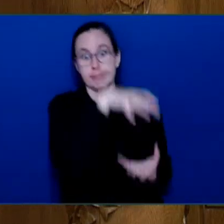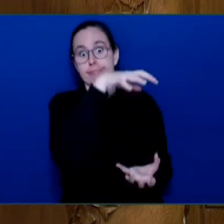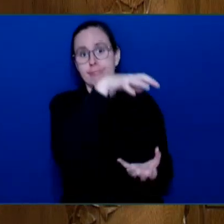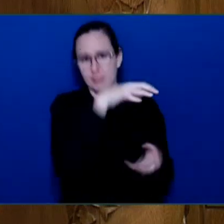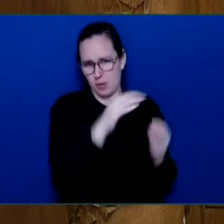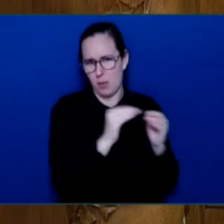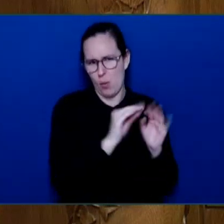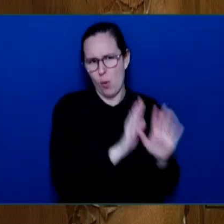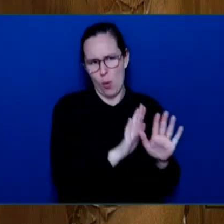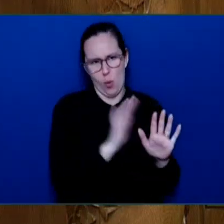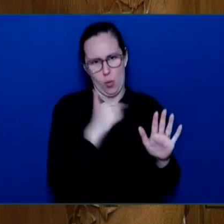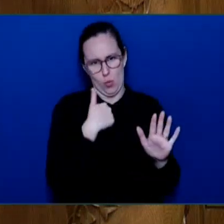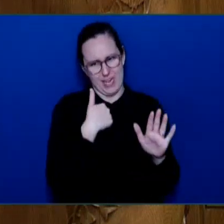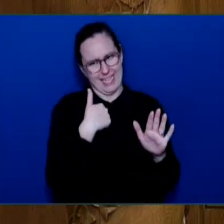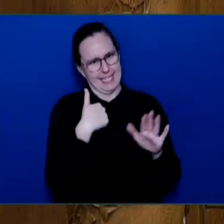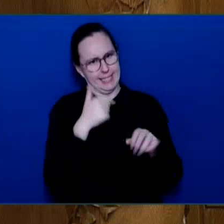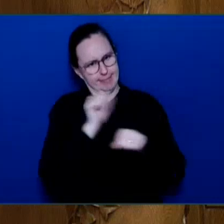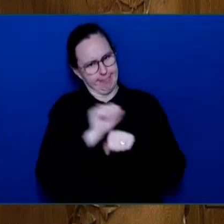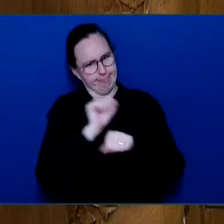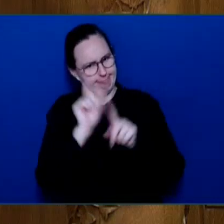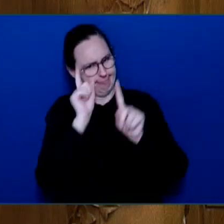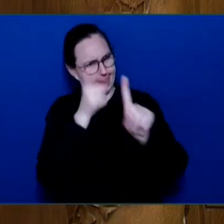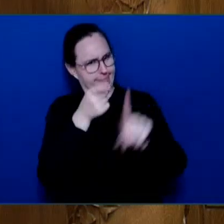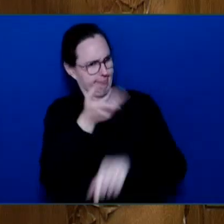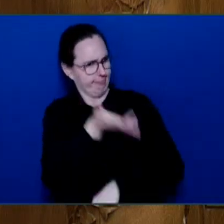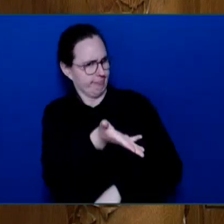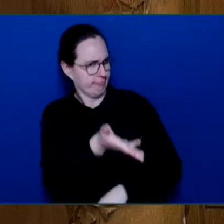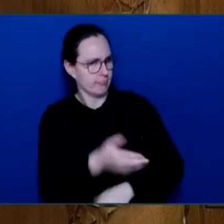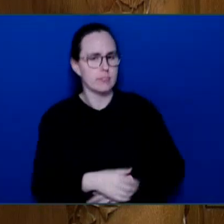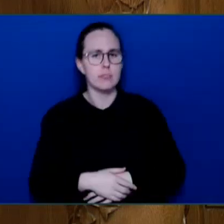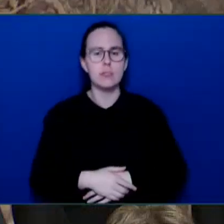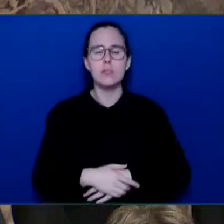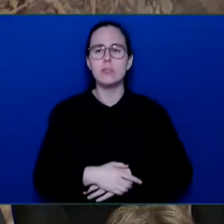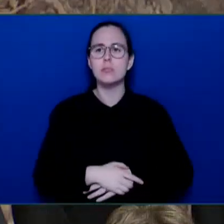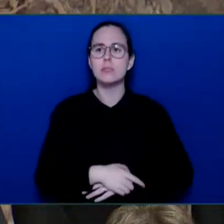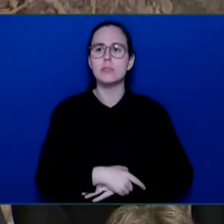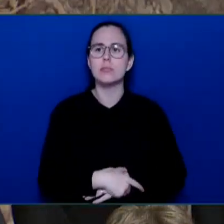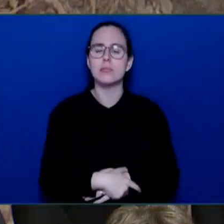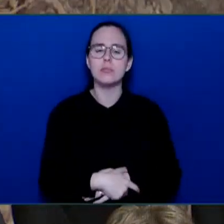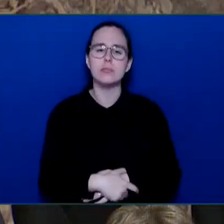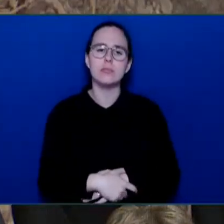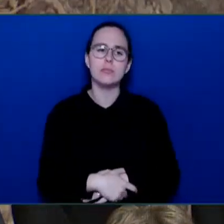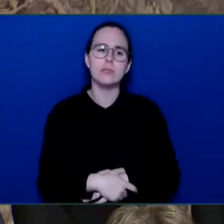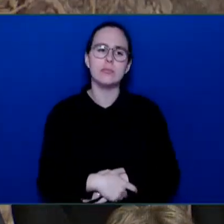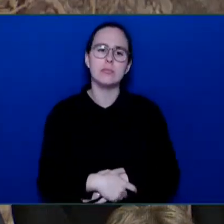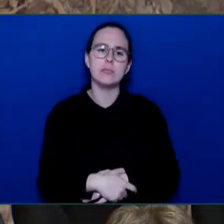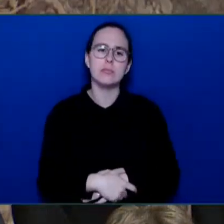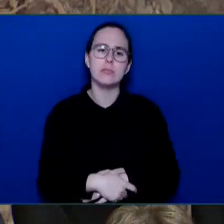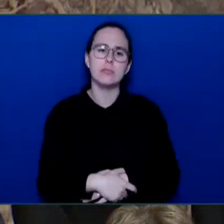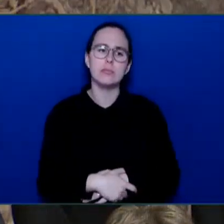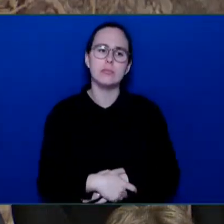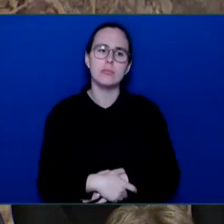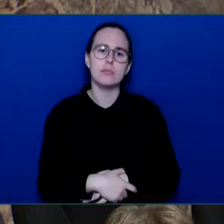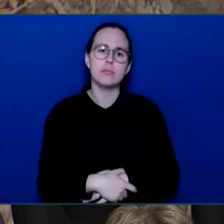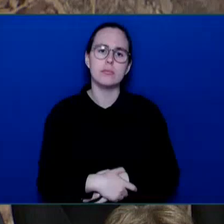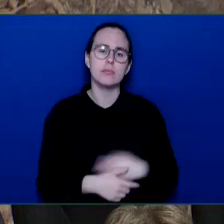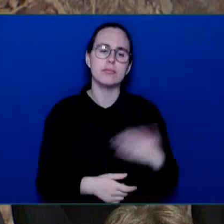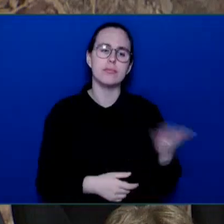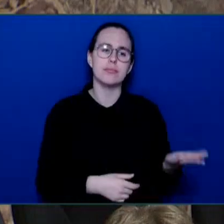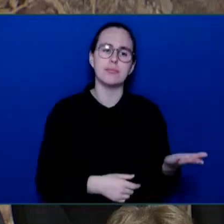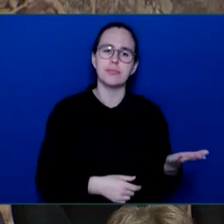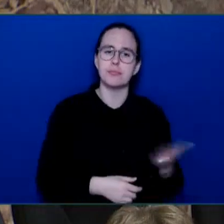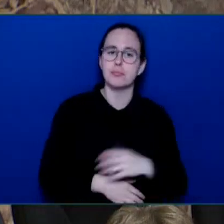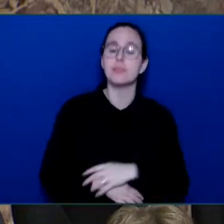Member for Delta South. Thank you, Mr. Speaker. We all know the Premier is responsible for the catch and release justice system and has